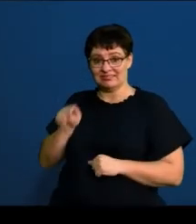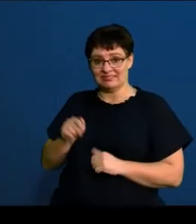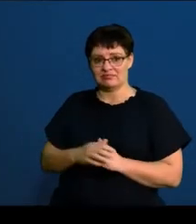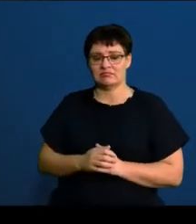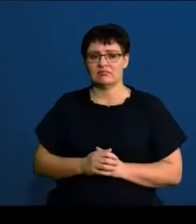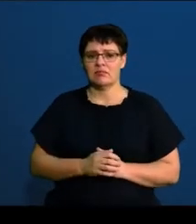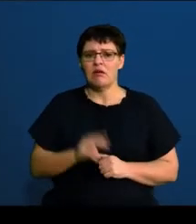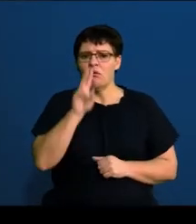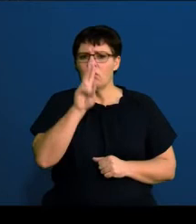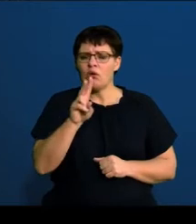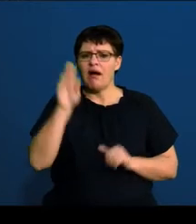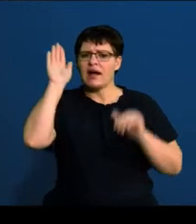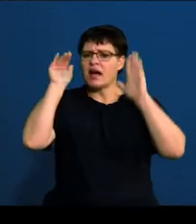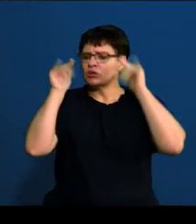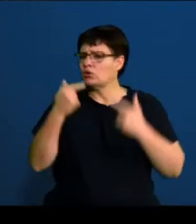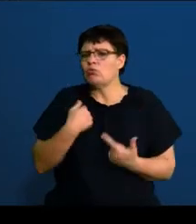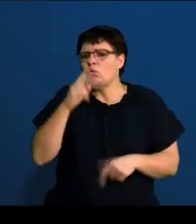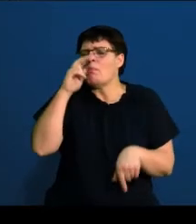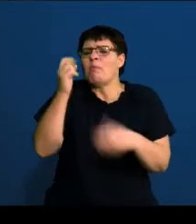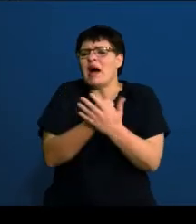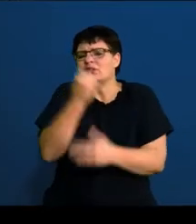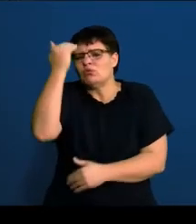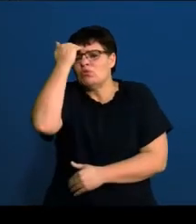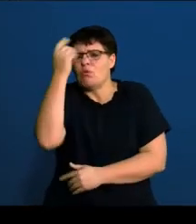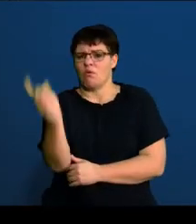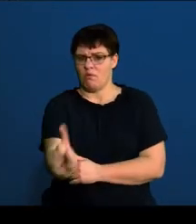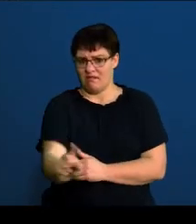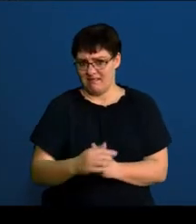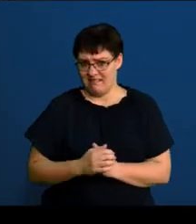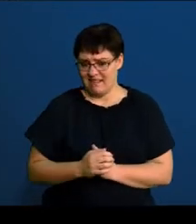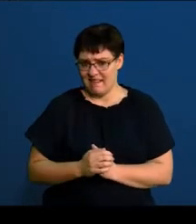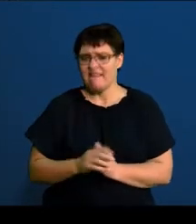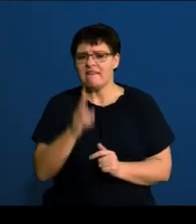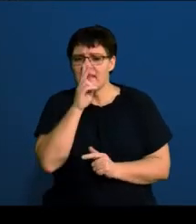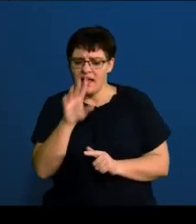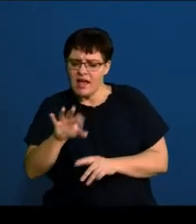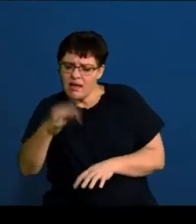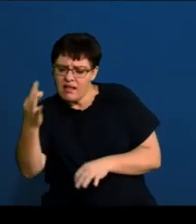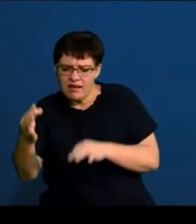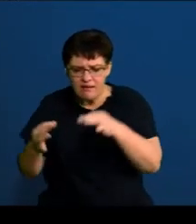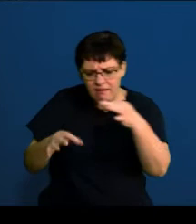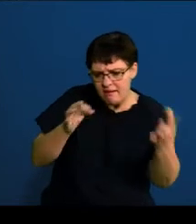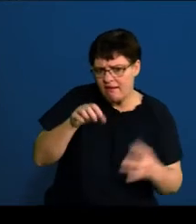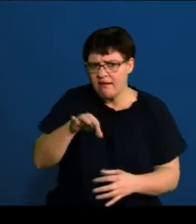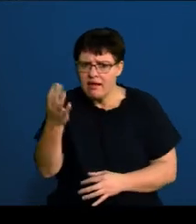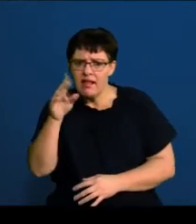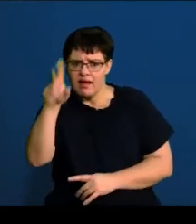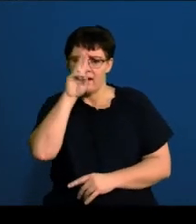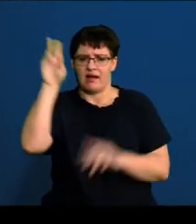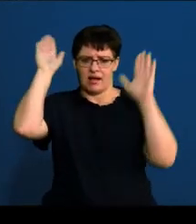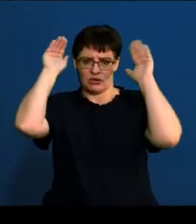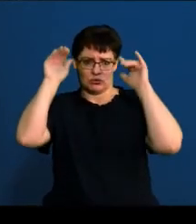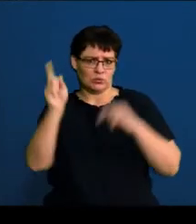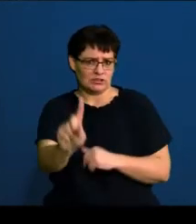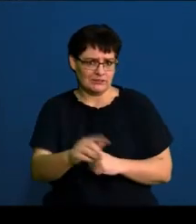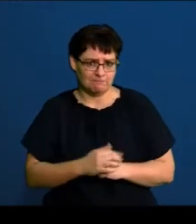at cartoons and what we need to know and basically remember when we are analyzing cartoons. So,